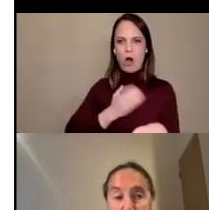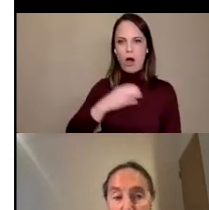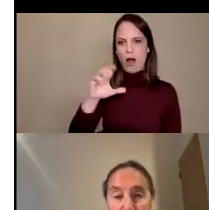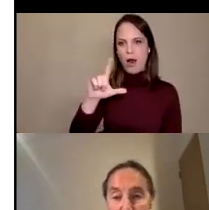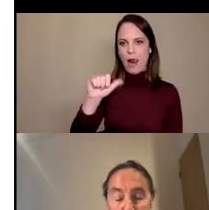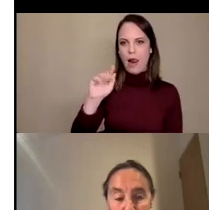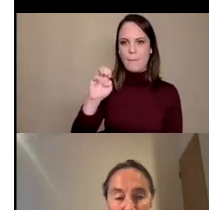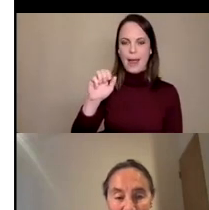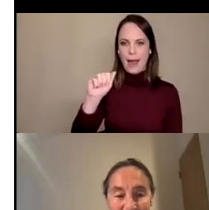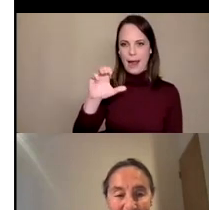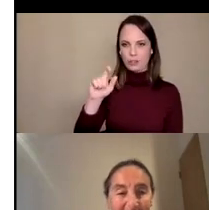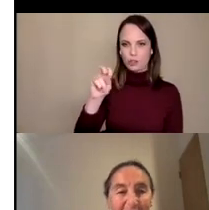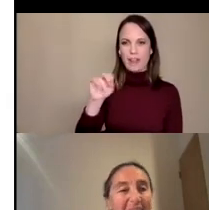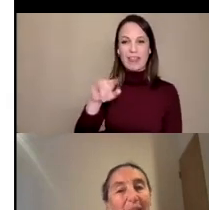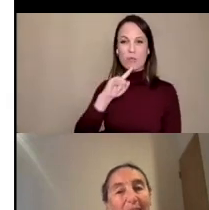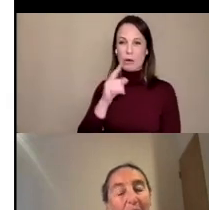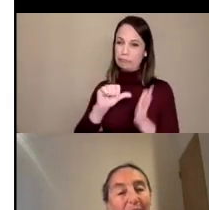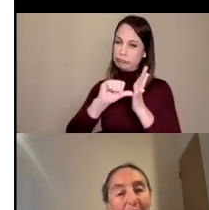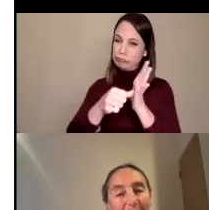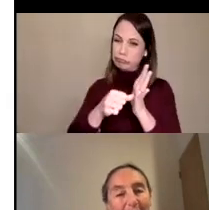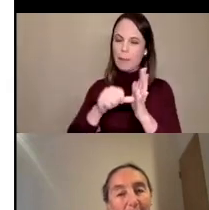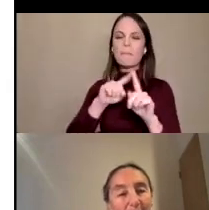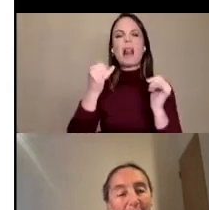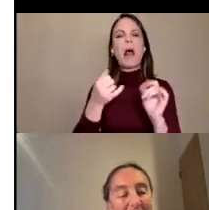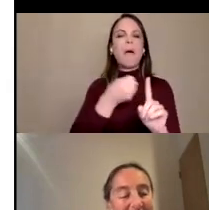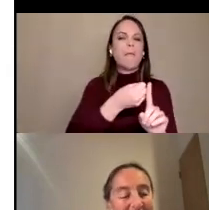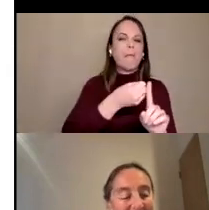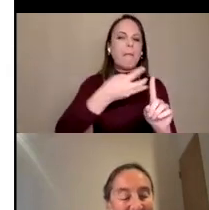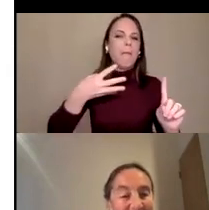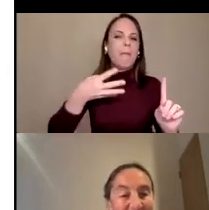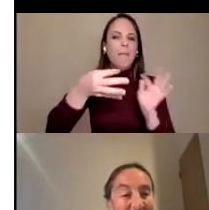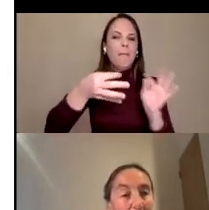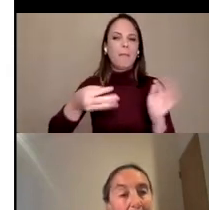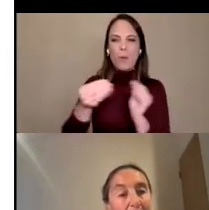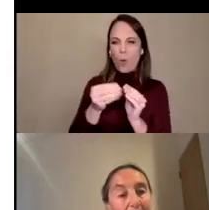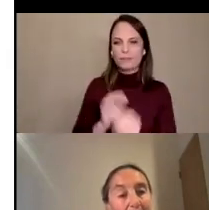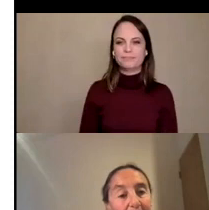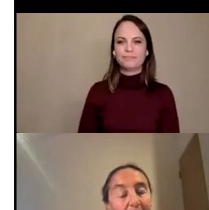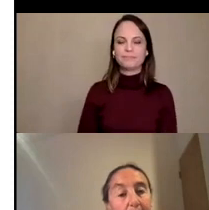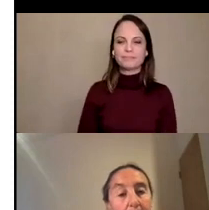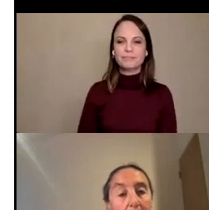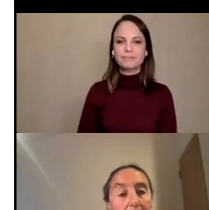the key points I want to make tonight, but now let's go into it in a little bit more detail. Next.